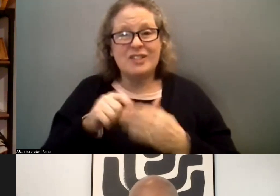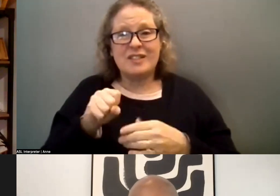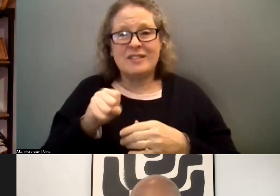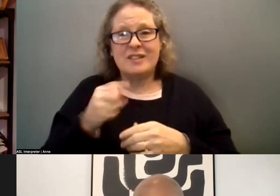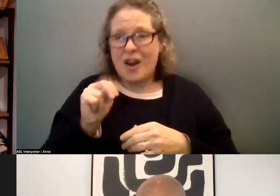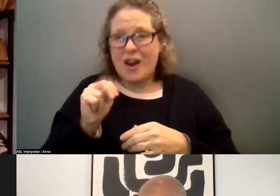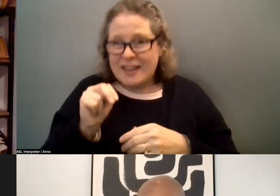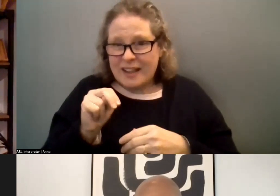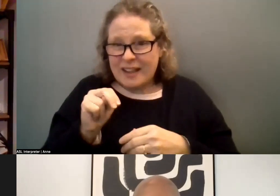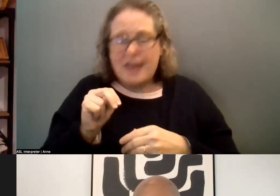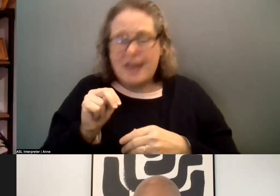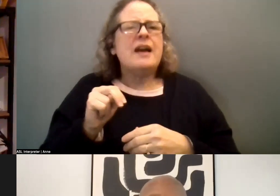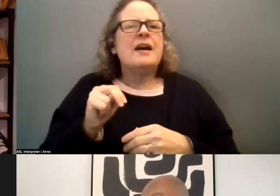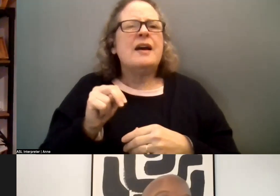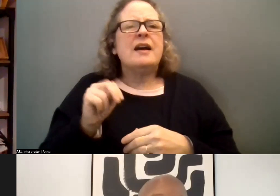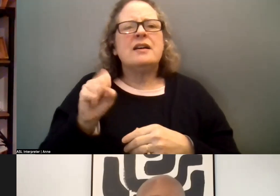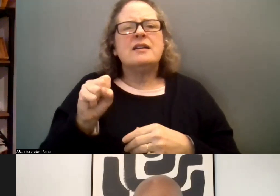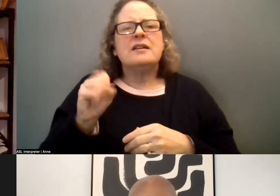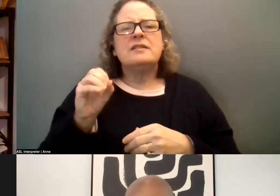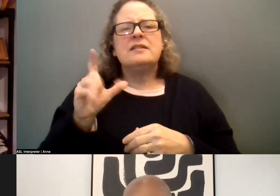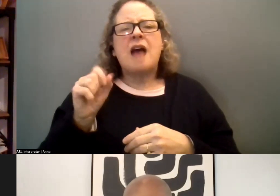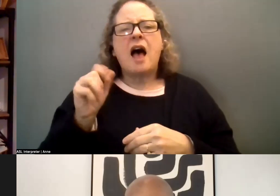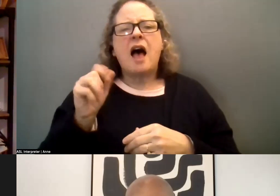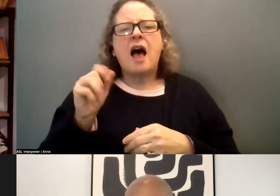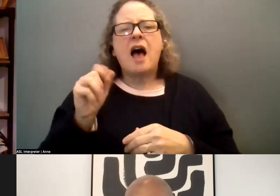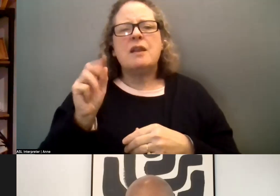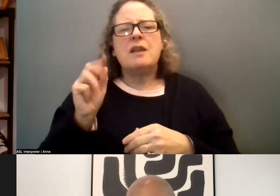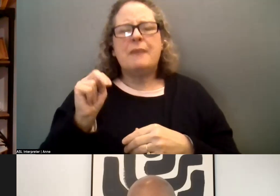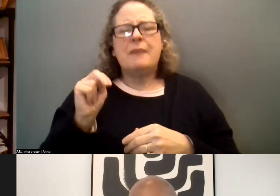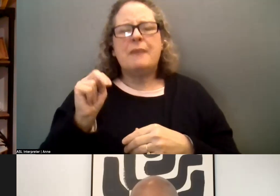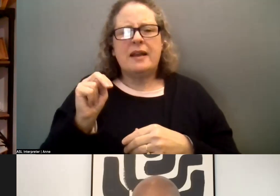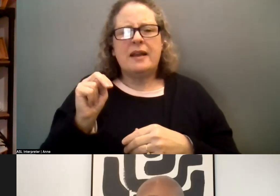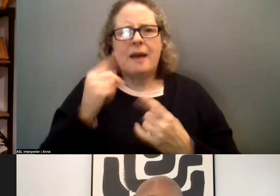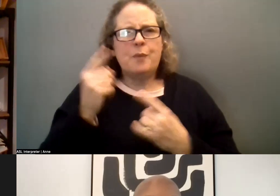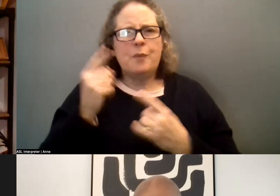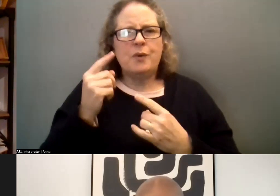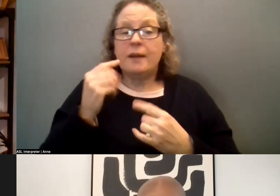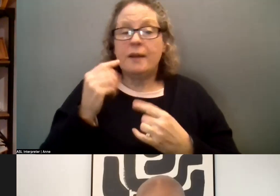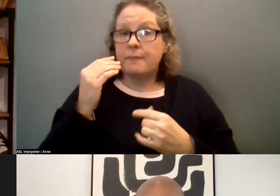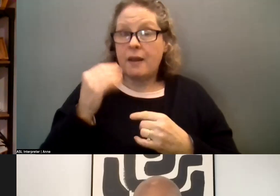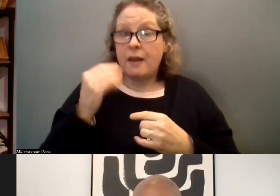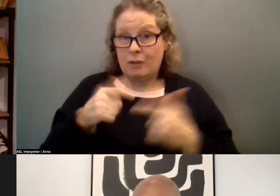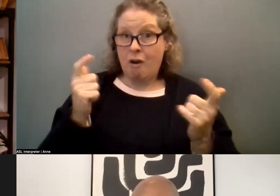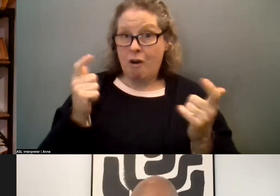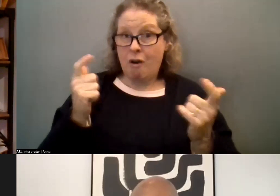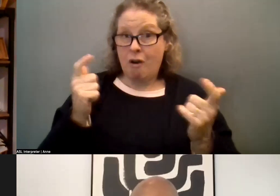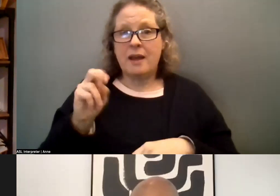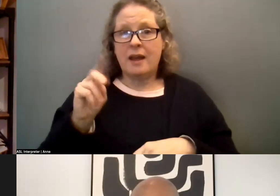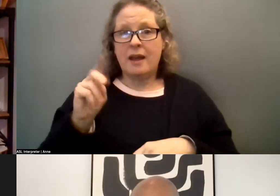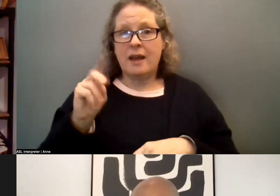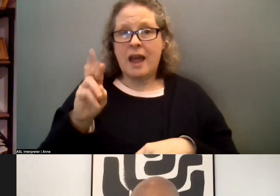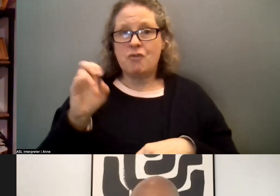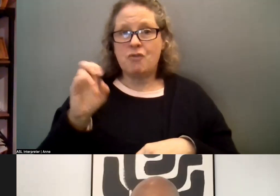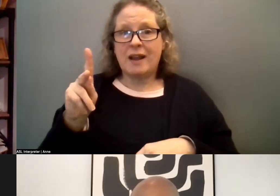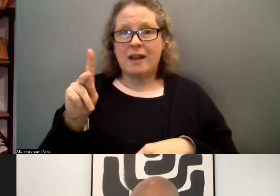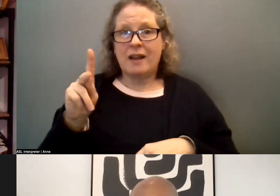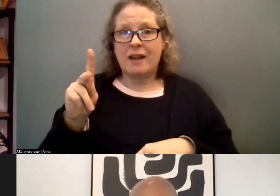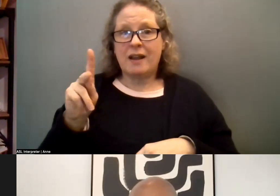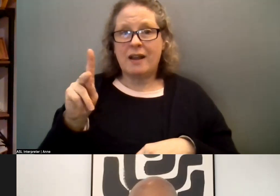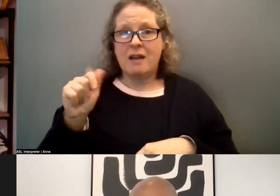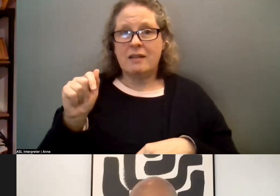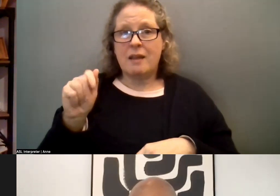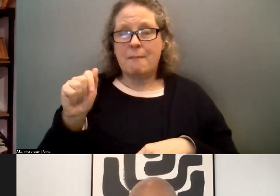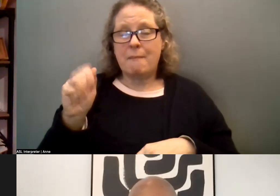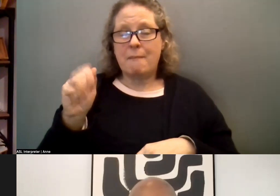And I've seen this with like larger, like Kendrick Lamar is going on tour next year and he has this pre-sale starting, right? Um, is